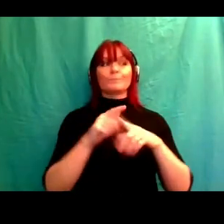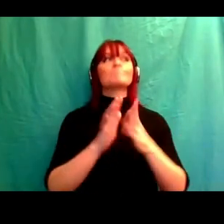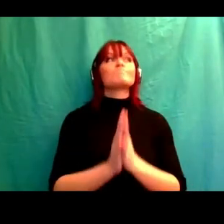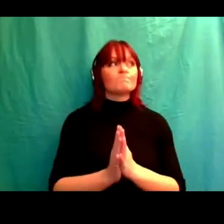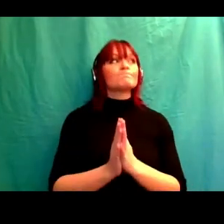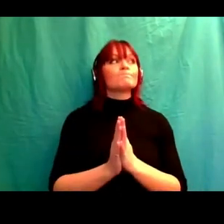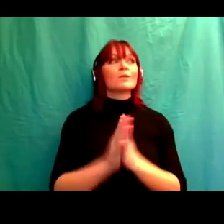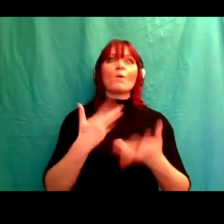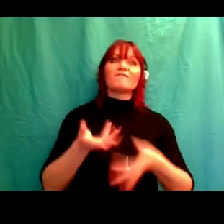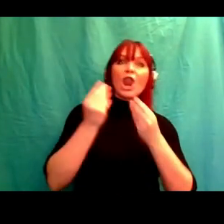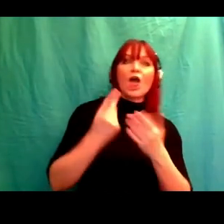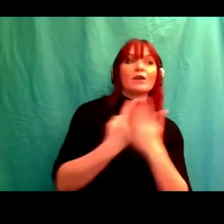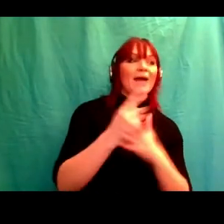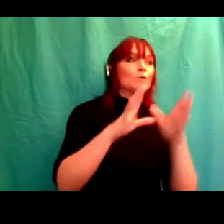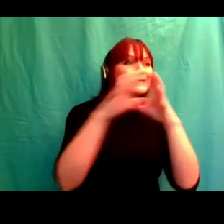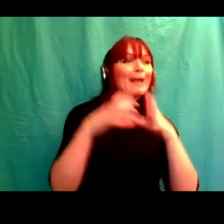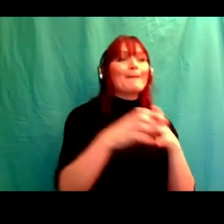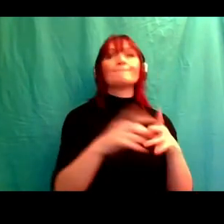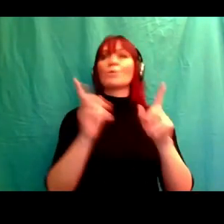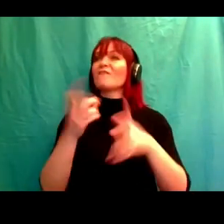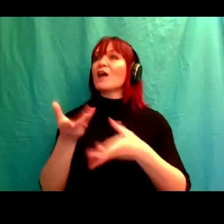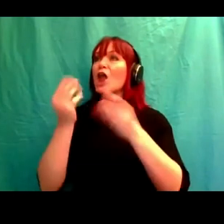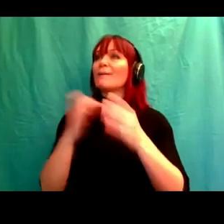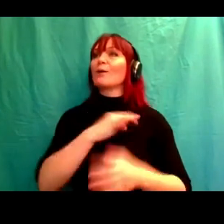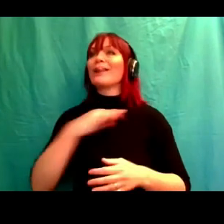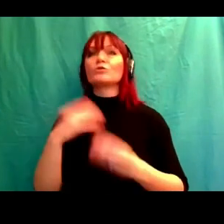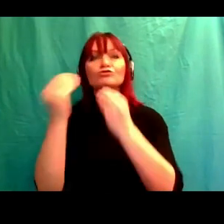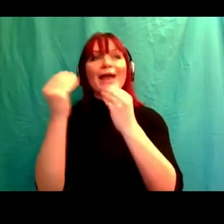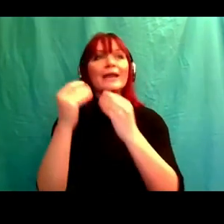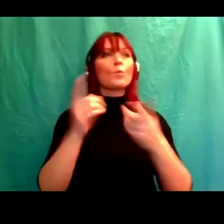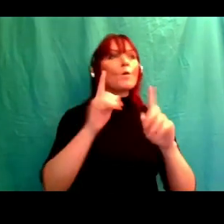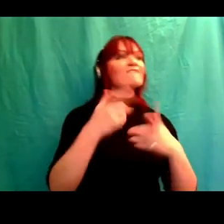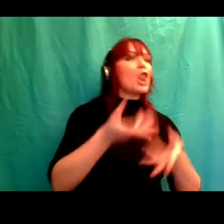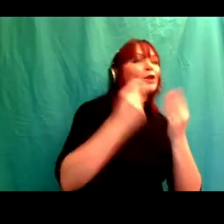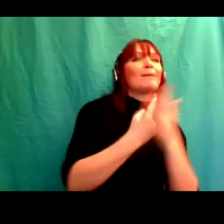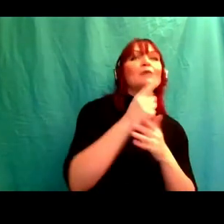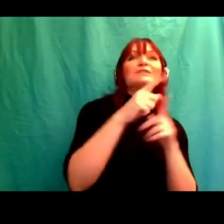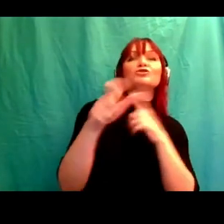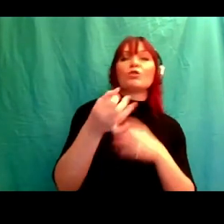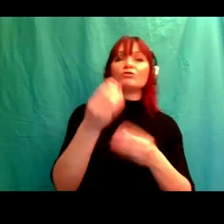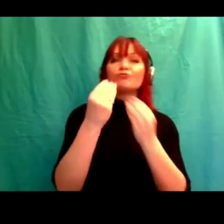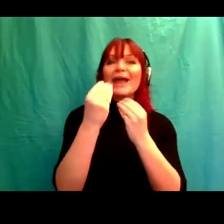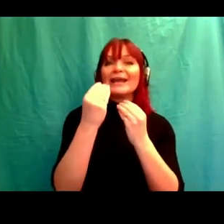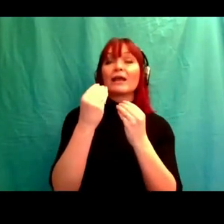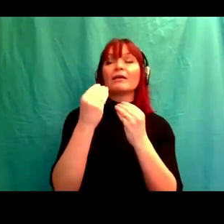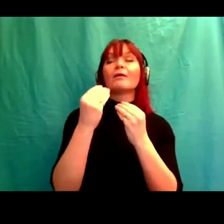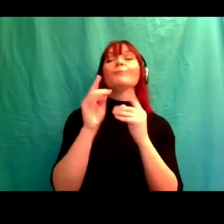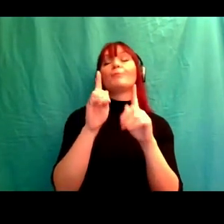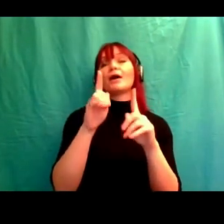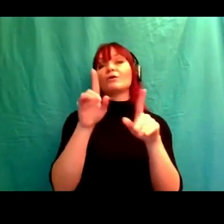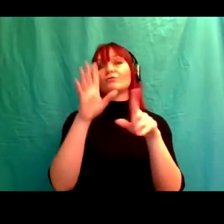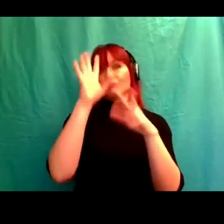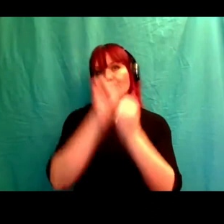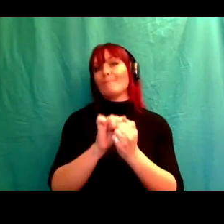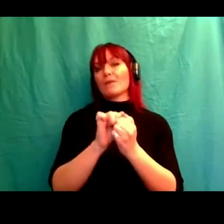have we learned about teaming, what have we learned about clinical training, what have we learned about digital innovation. But I think we shouldn't forget there is that bigger question about